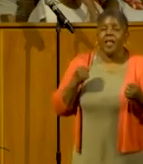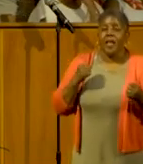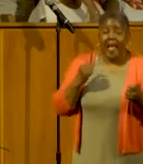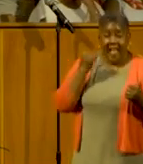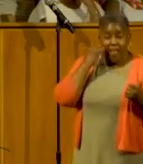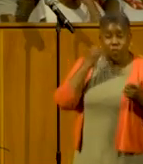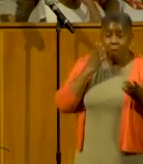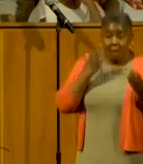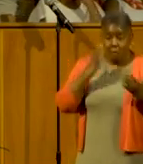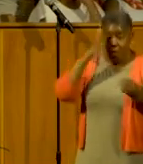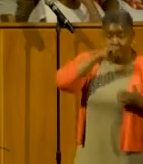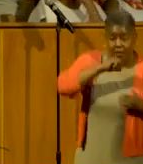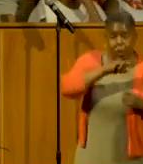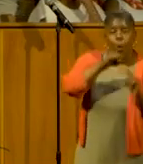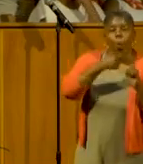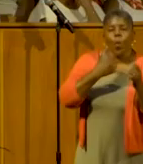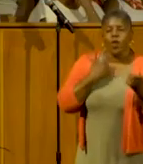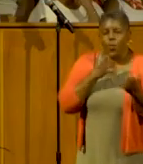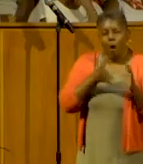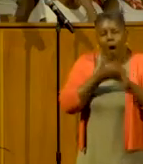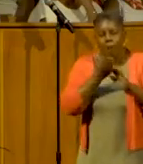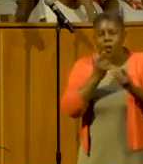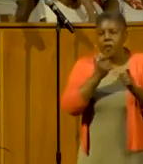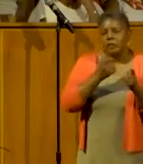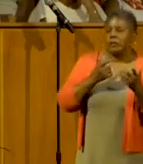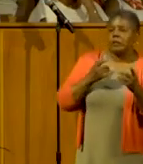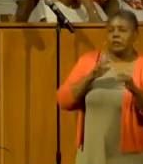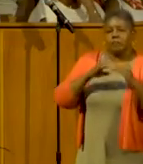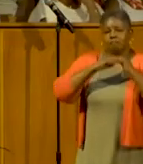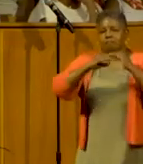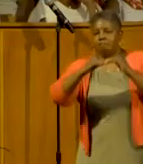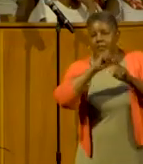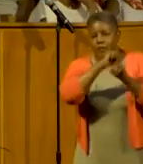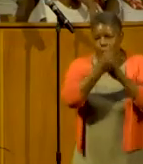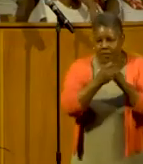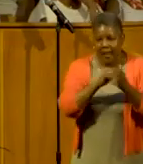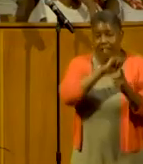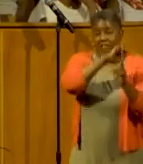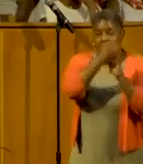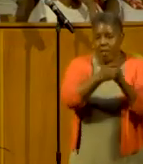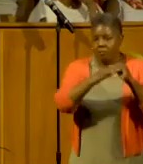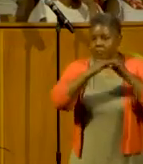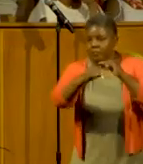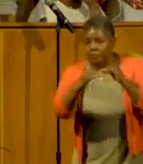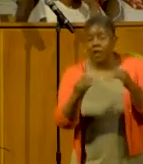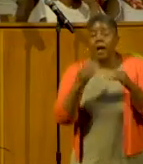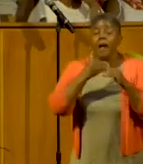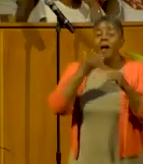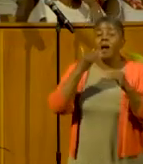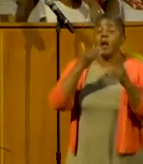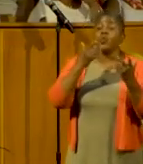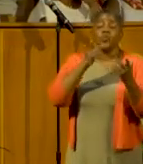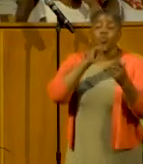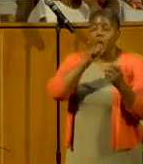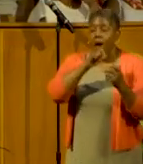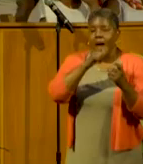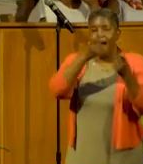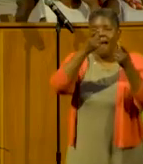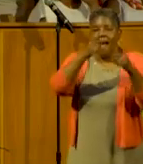this wrong. That is, when you are operating in stable conditions and environments, you're less likely to fall